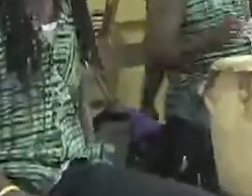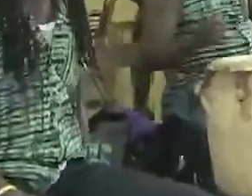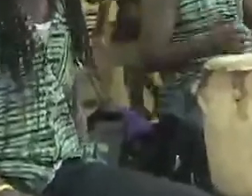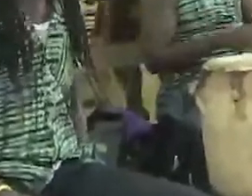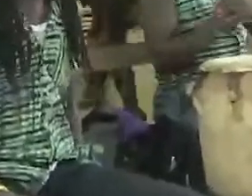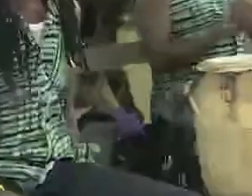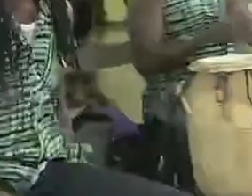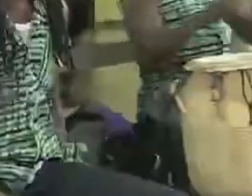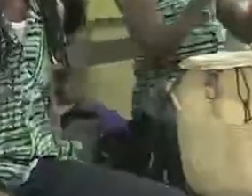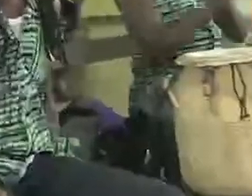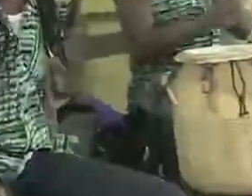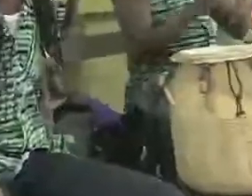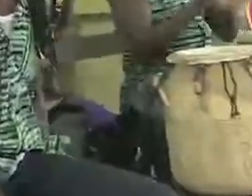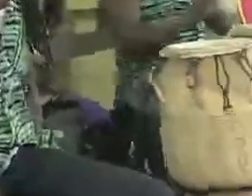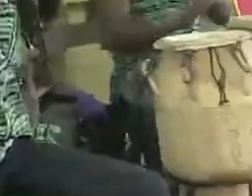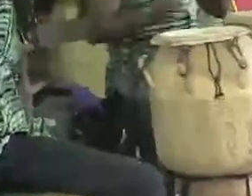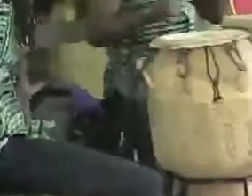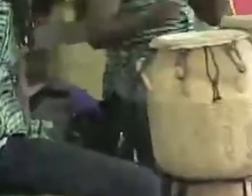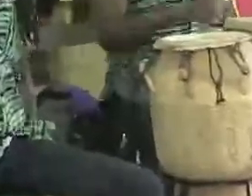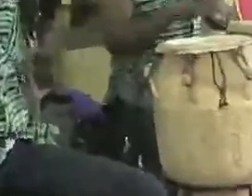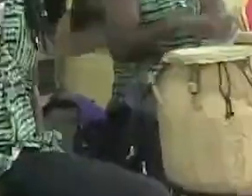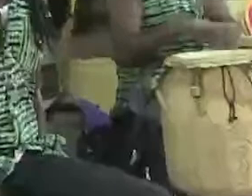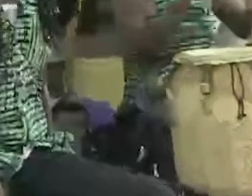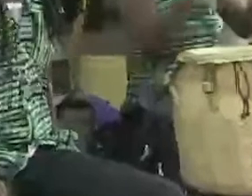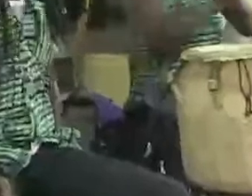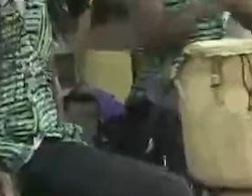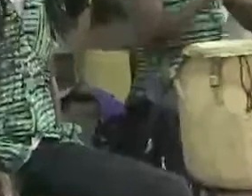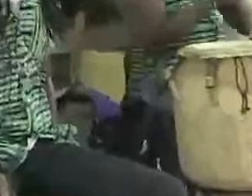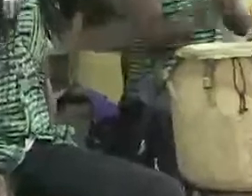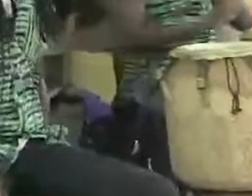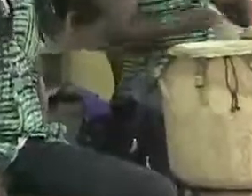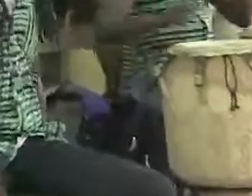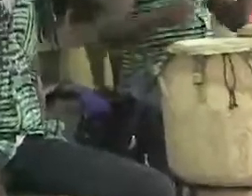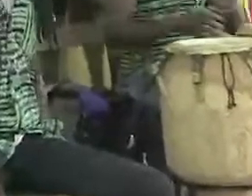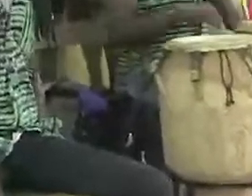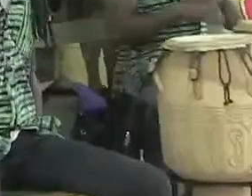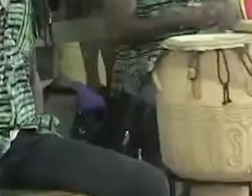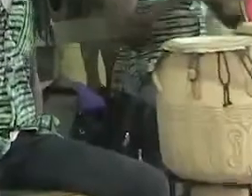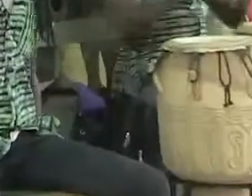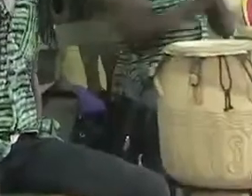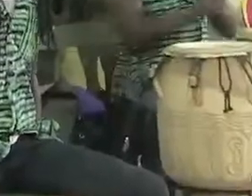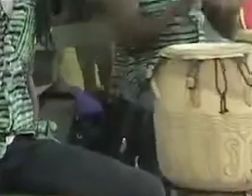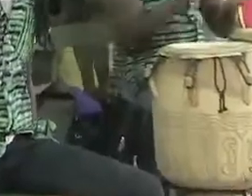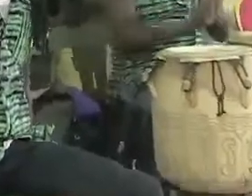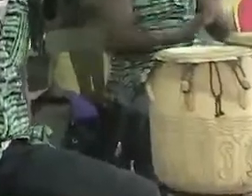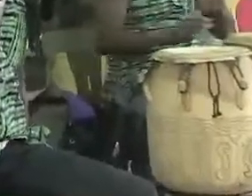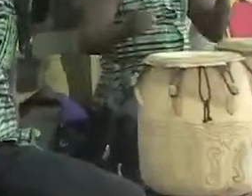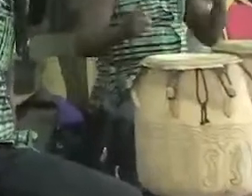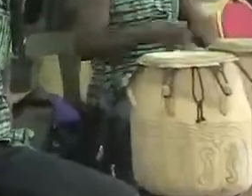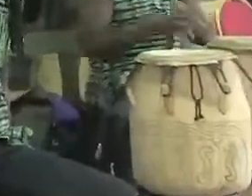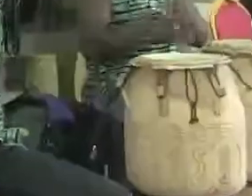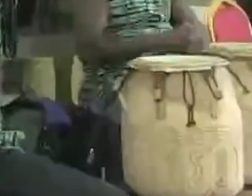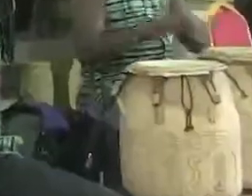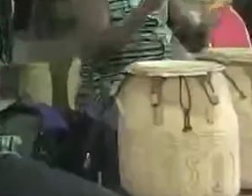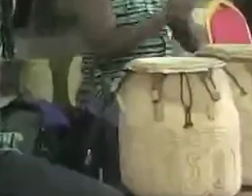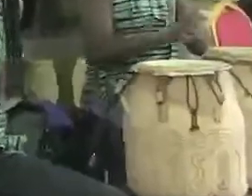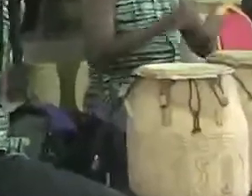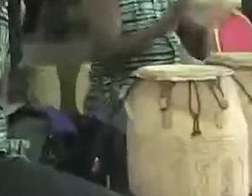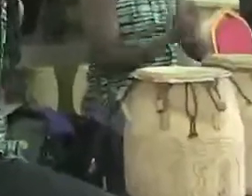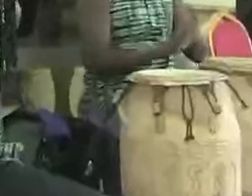Tum Tum. We're finishing on the Serequa. That's when I come on